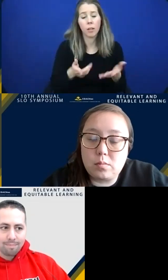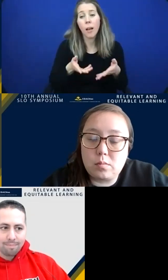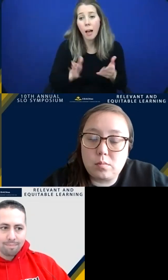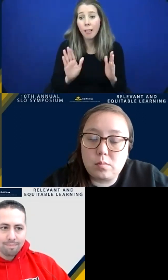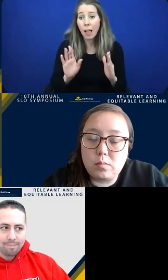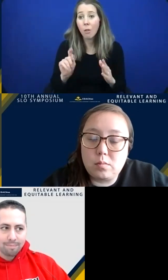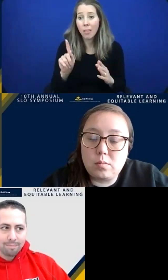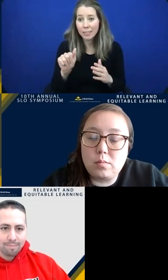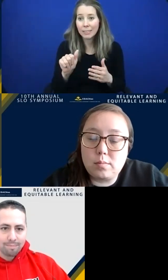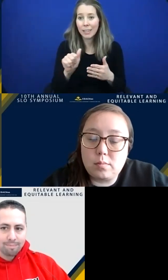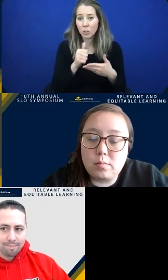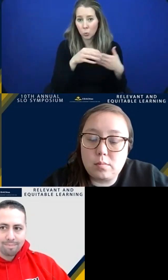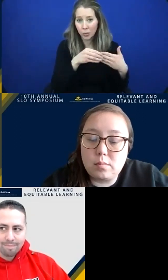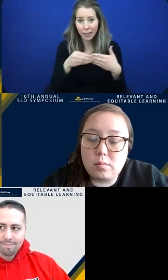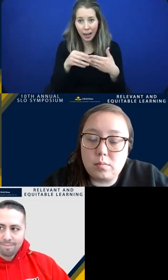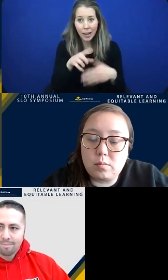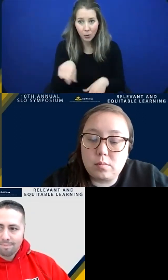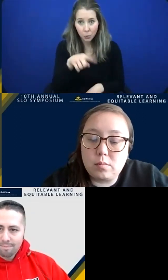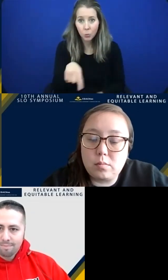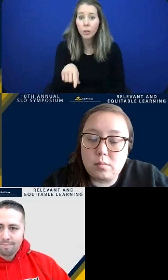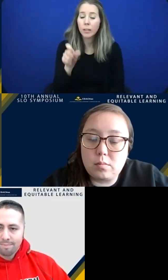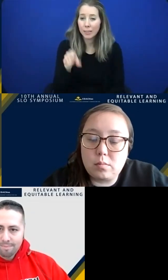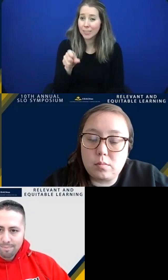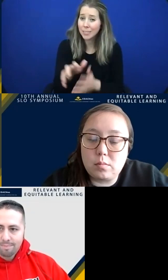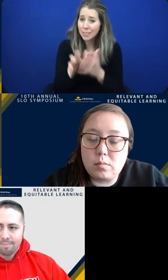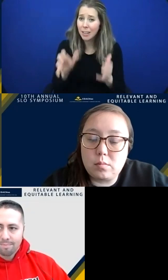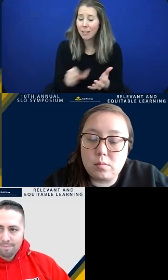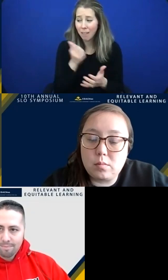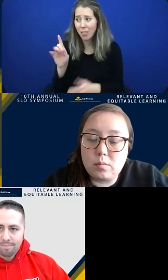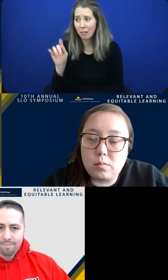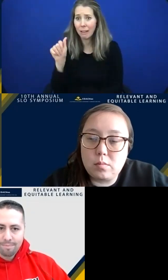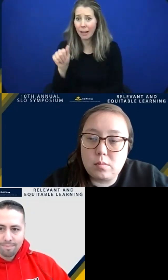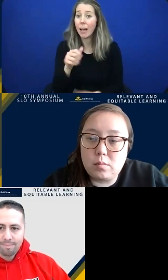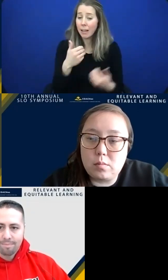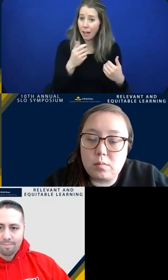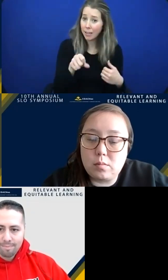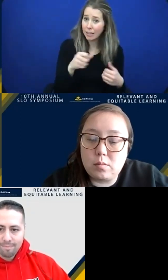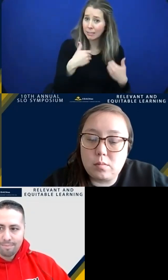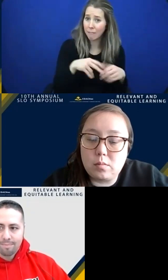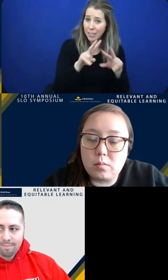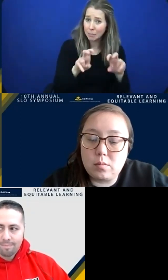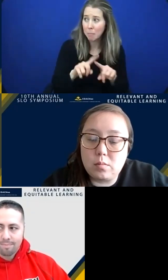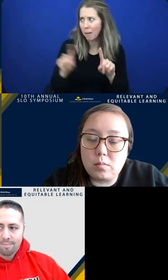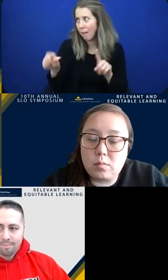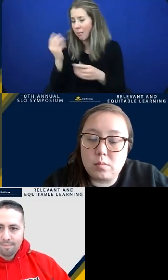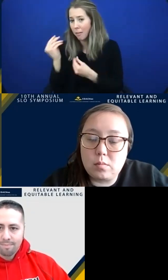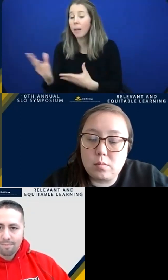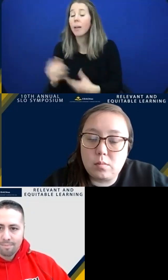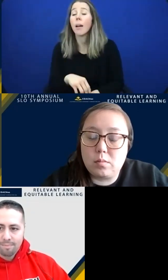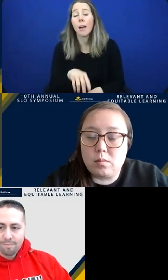data to help be your guide. And certainly there's lots of other data beyond assessment. However, assessment is something